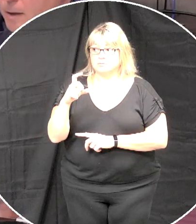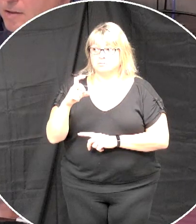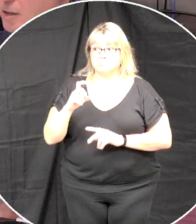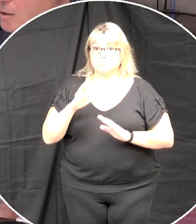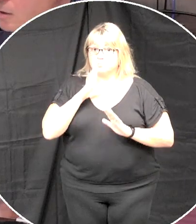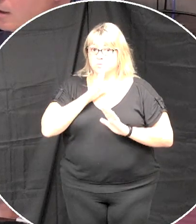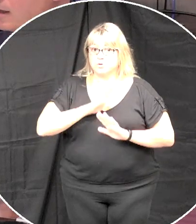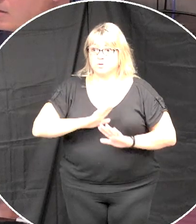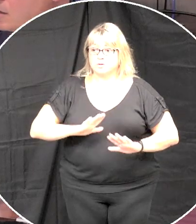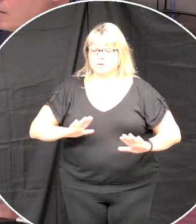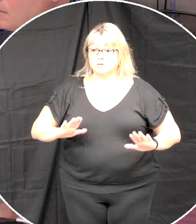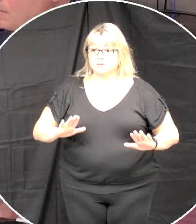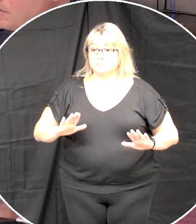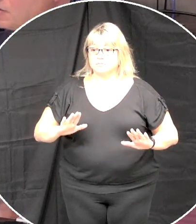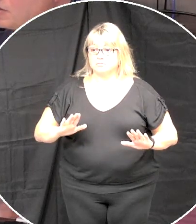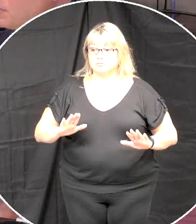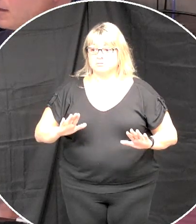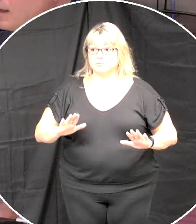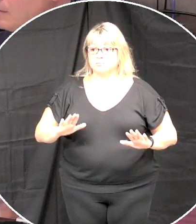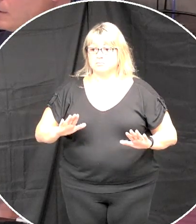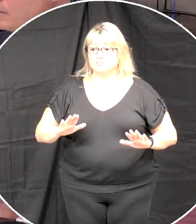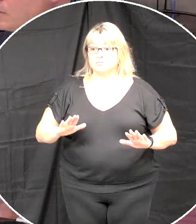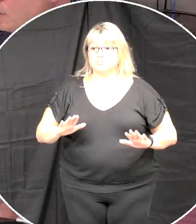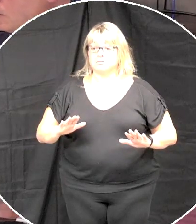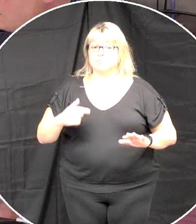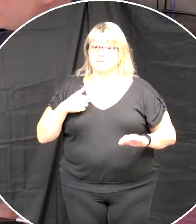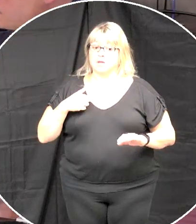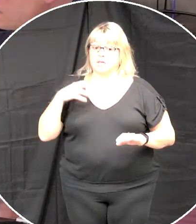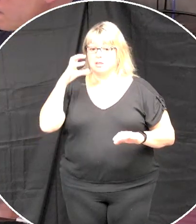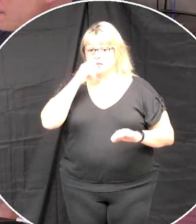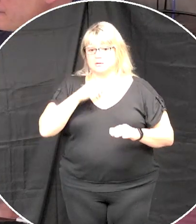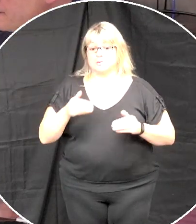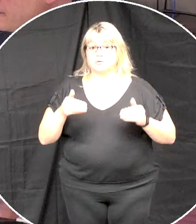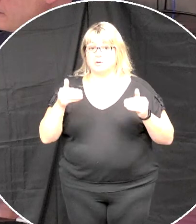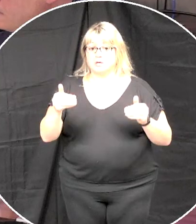Okay, seeing none, I guess our position has been acclaimed. So,